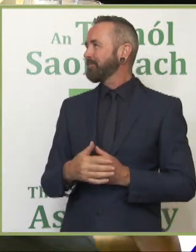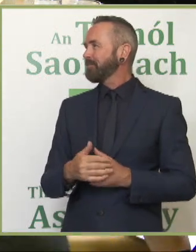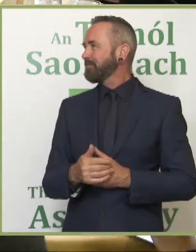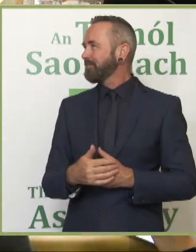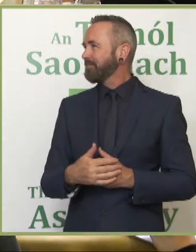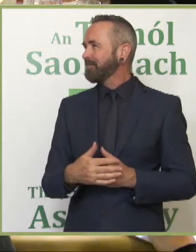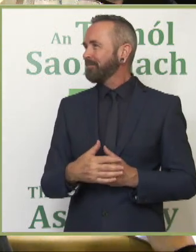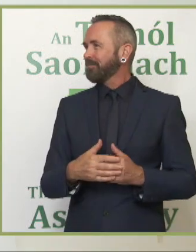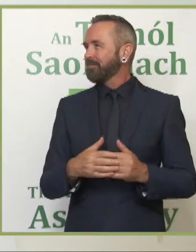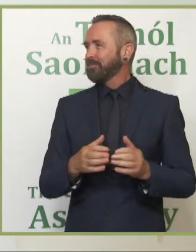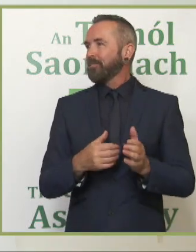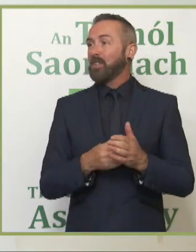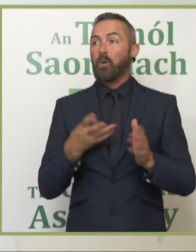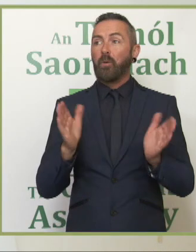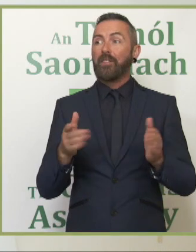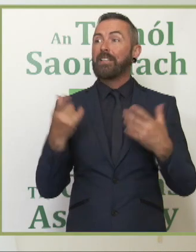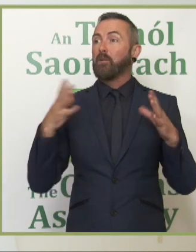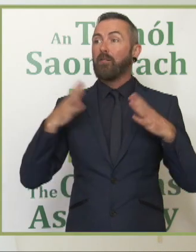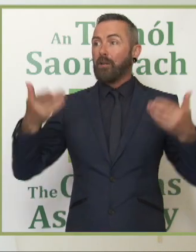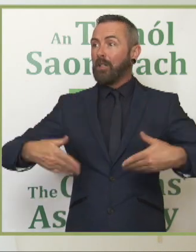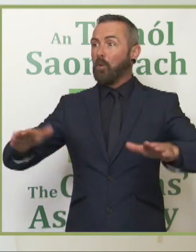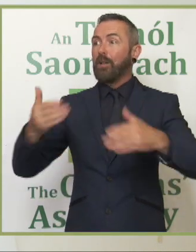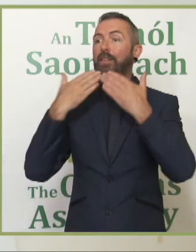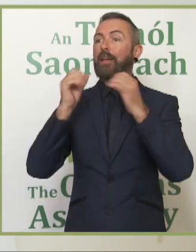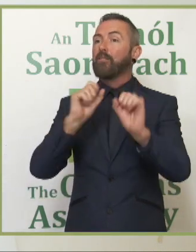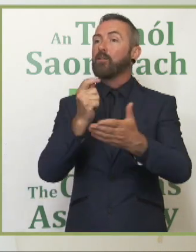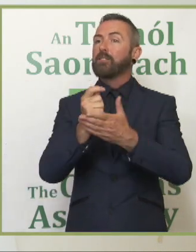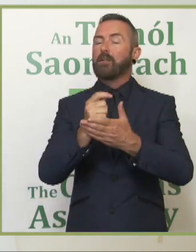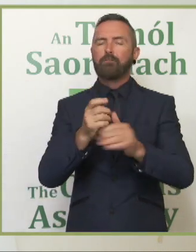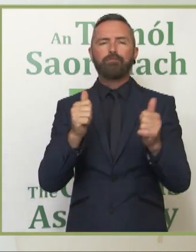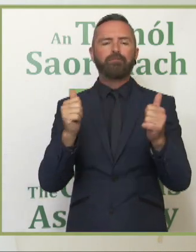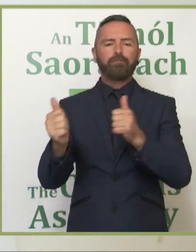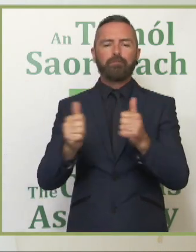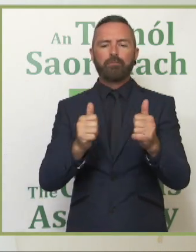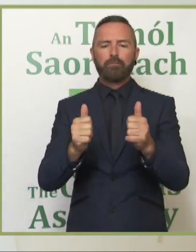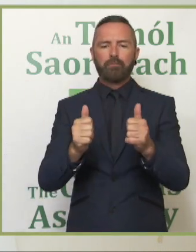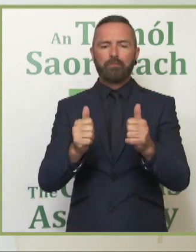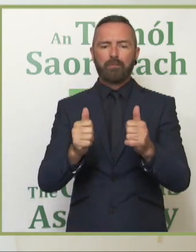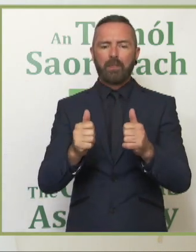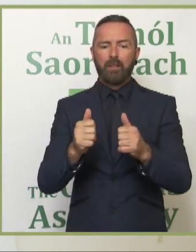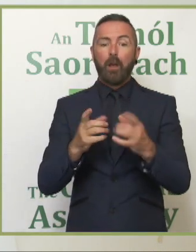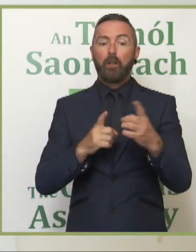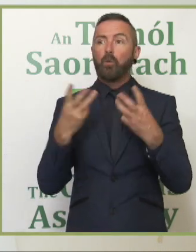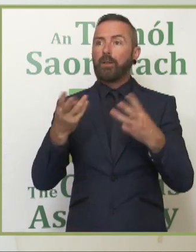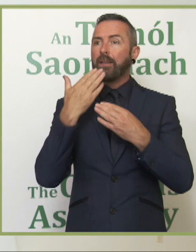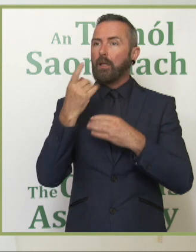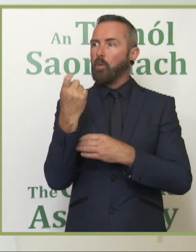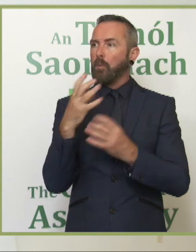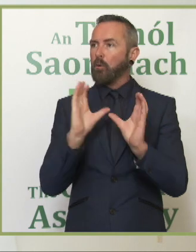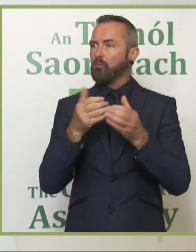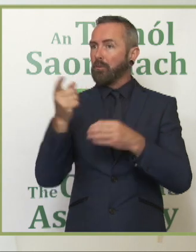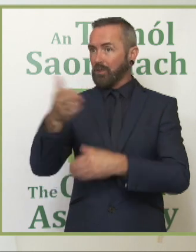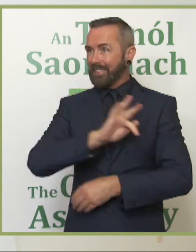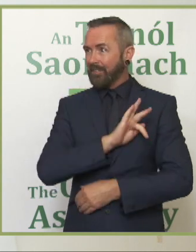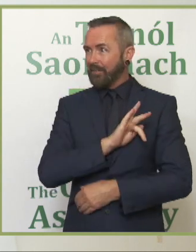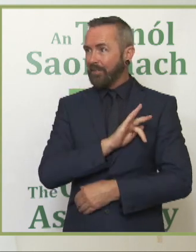And again, we're finished. So you're free. Thanks for your time. You've been an sorry, I did want to thank one last group, which is yourselves. You have put